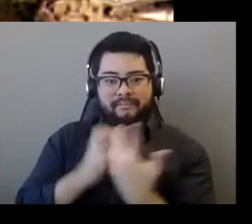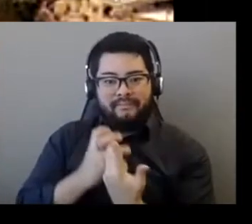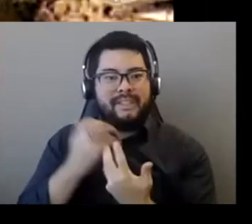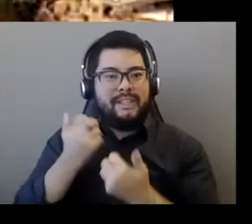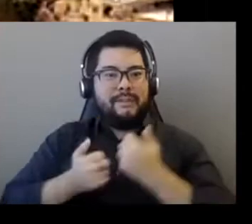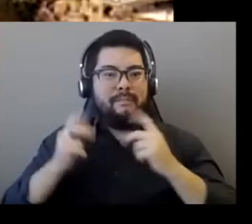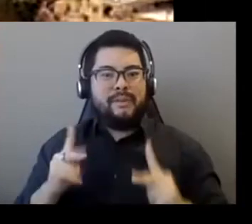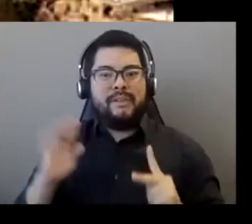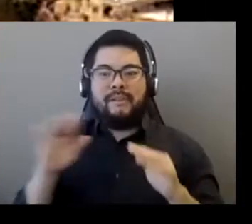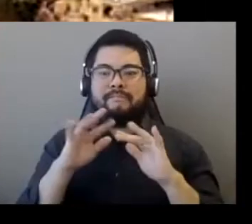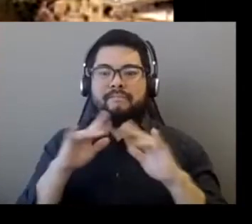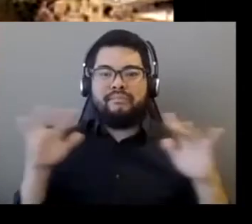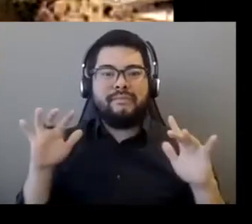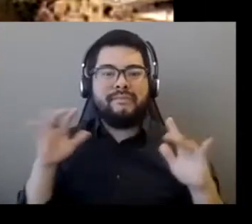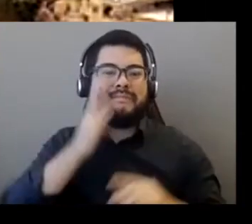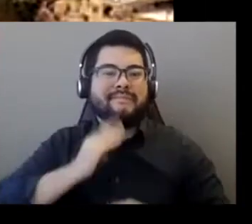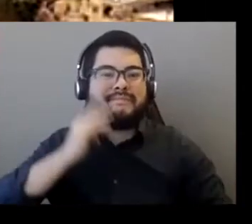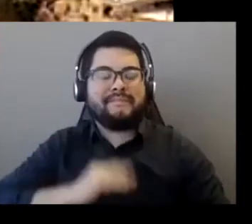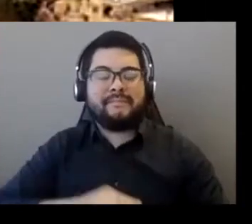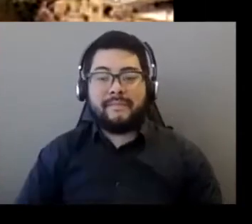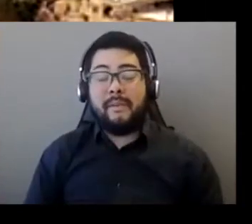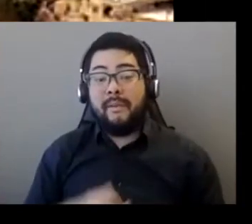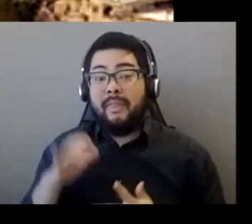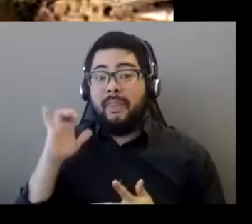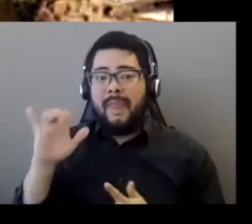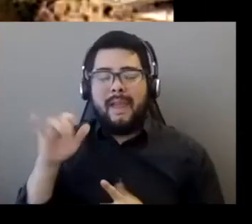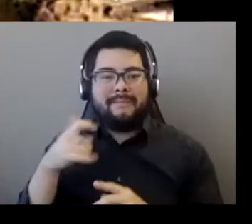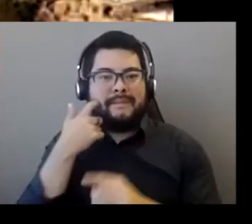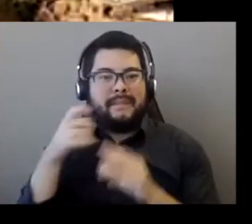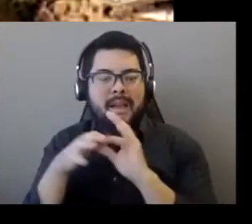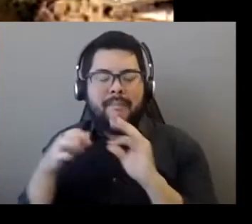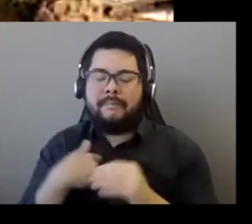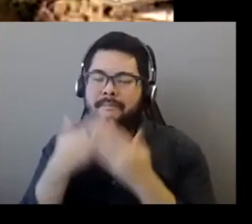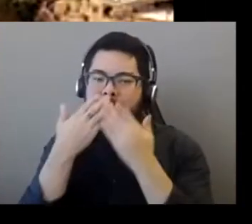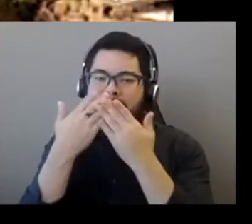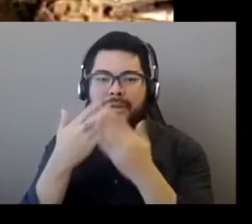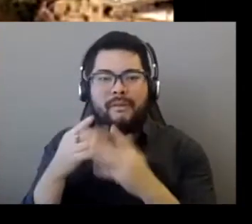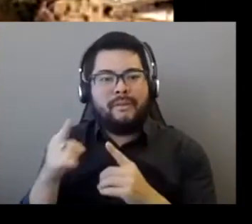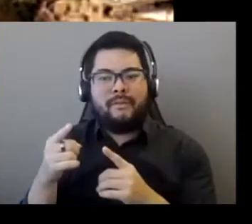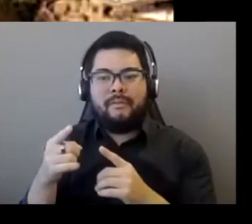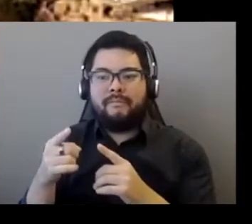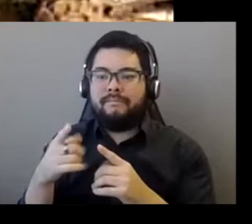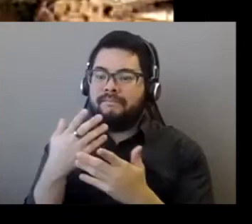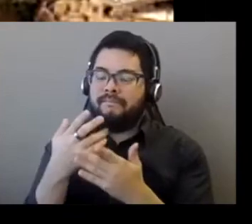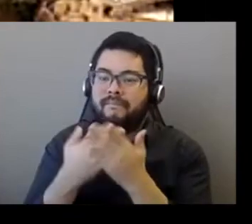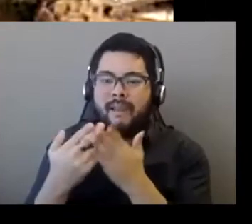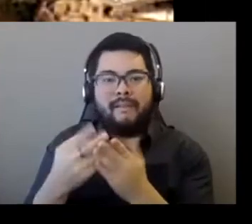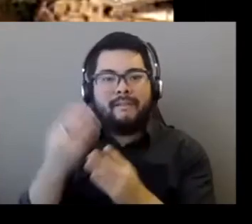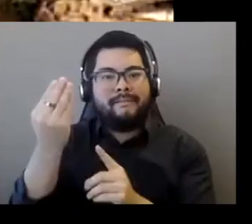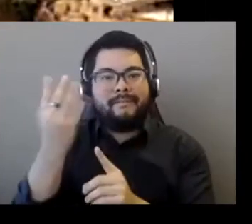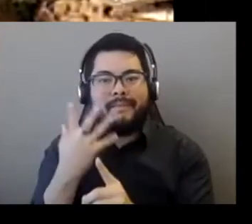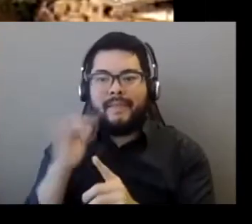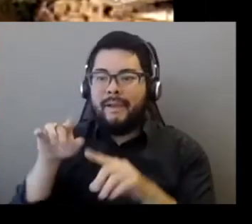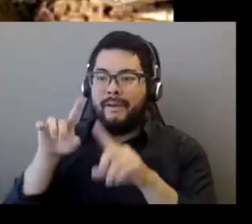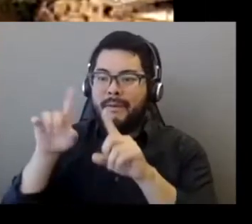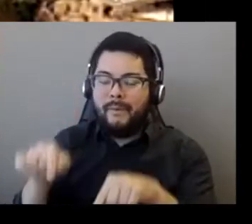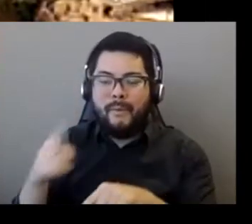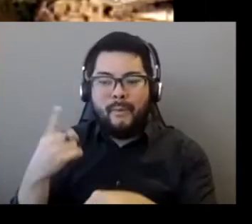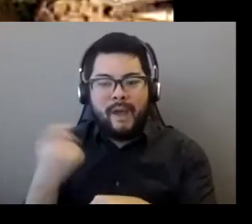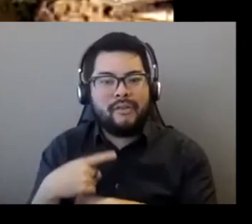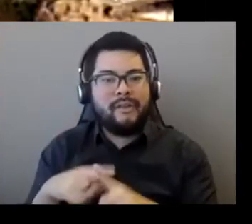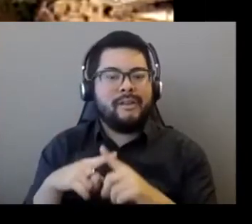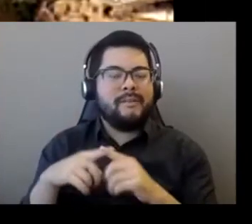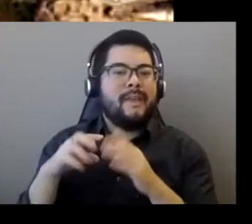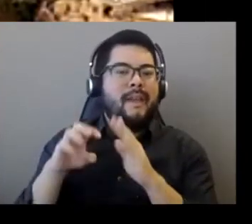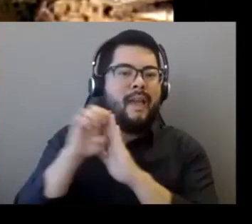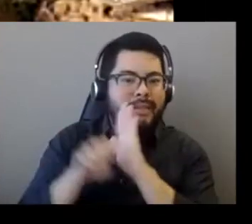situation. So I really appreciate that. And also the way that you've answered the question so honestly and ethically. So thank you for that. So the